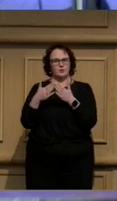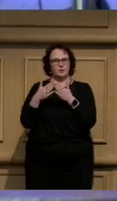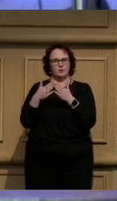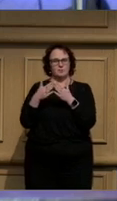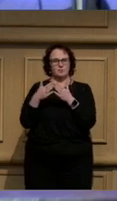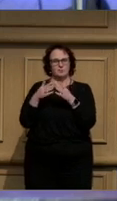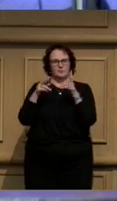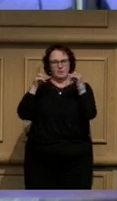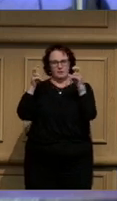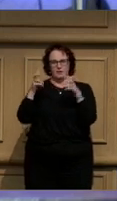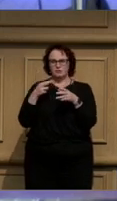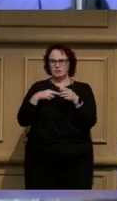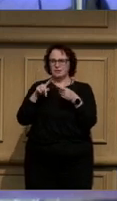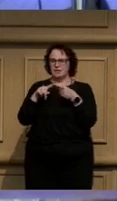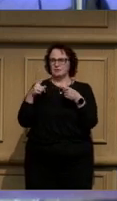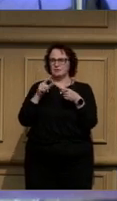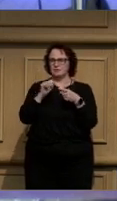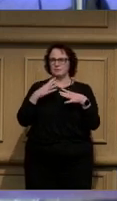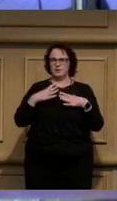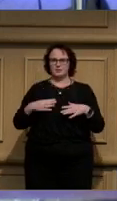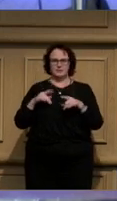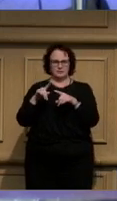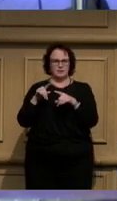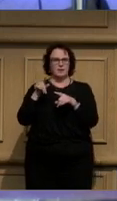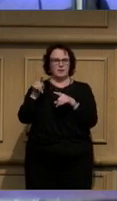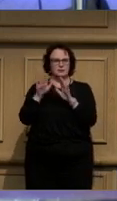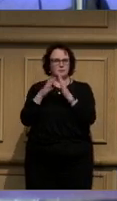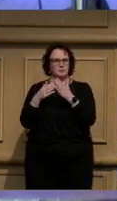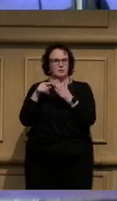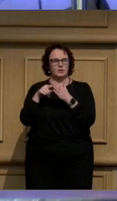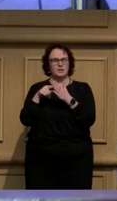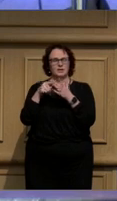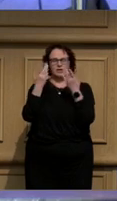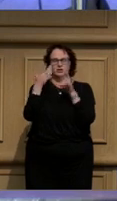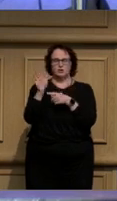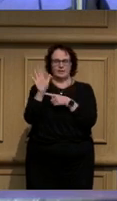Wicked Bodies that is providing the images of